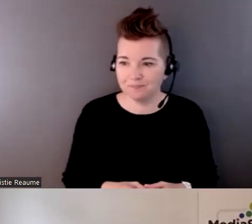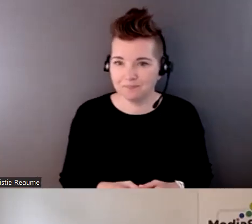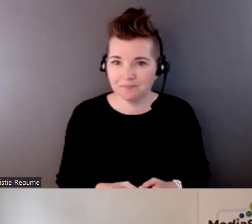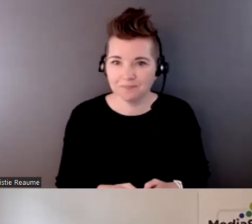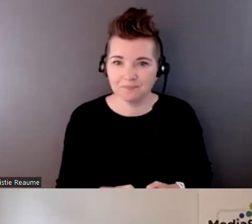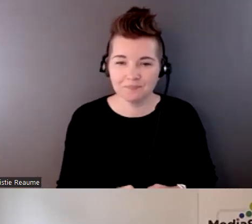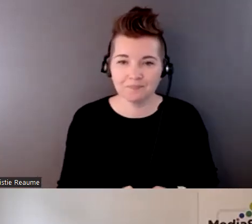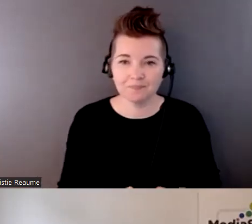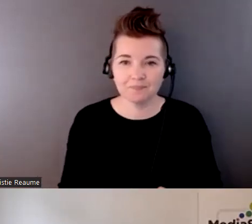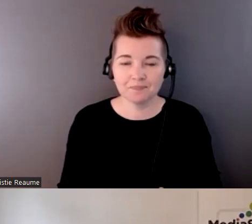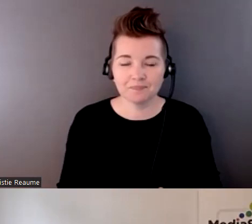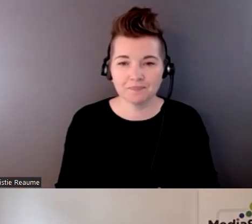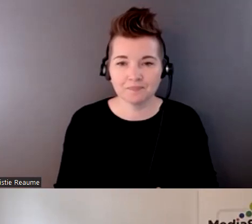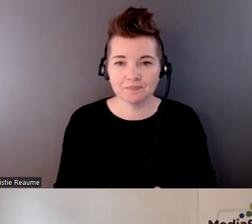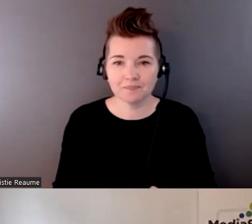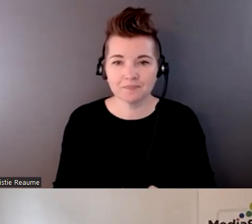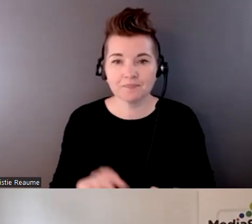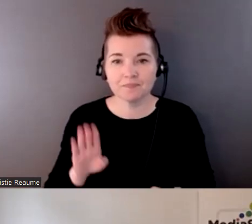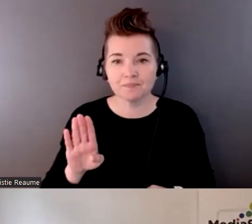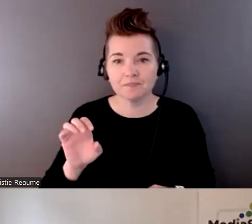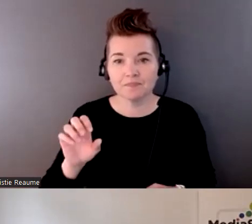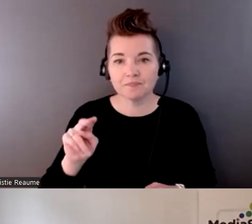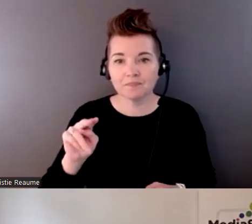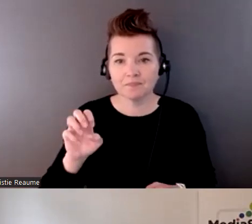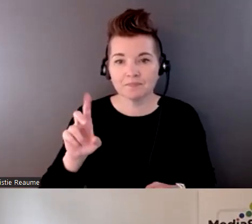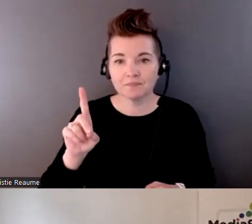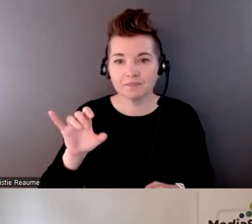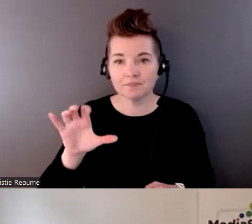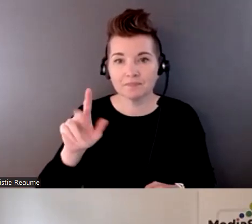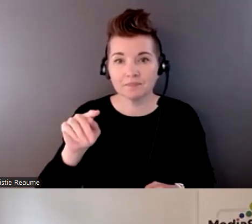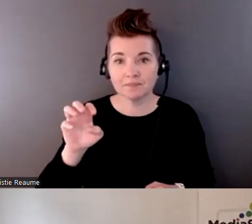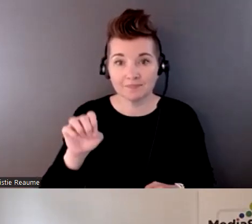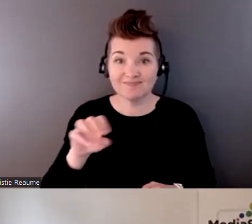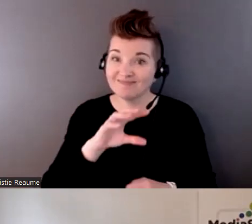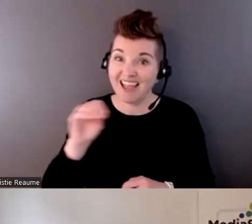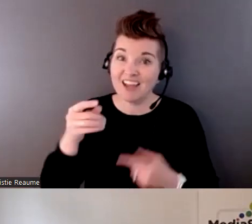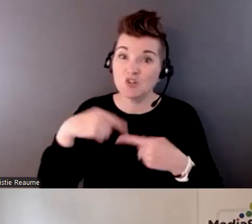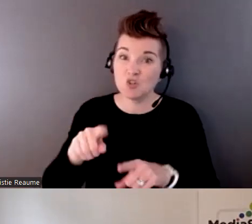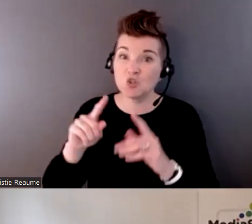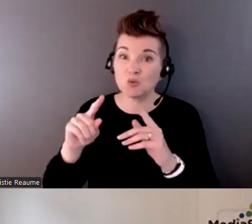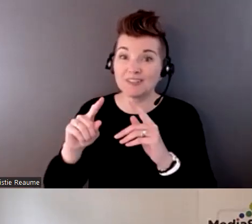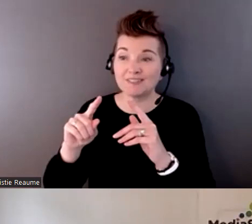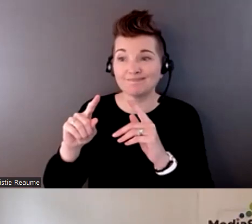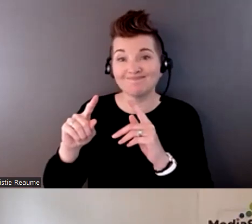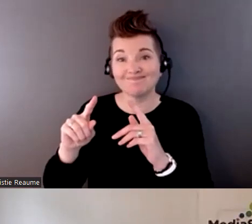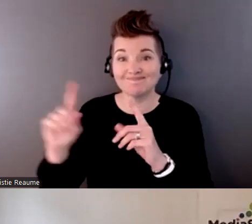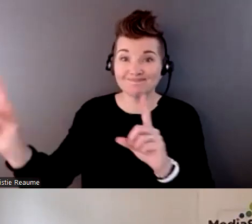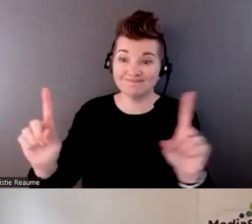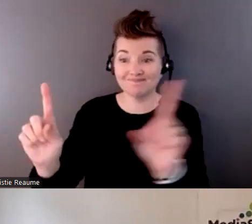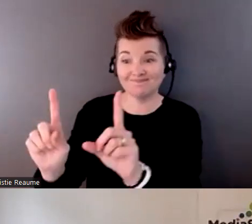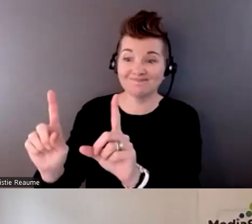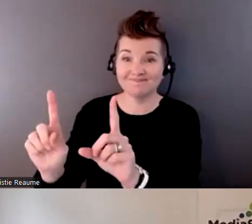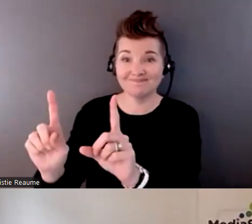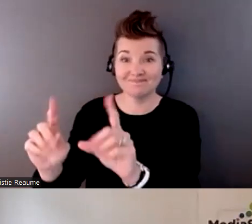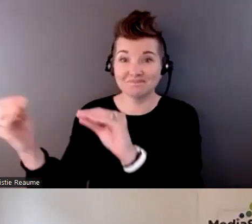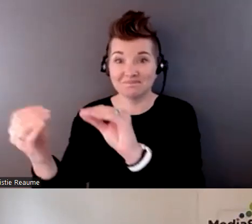also bringing this in conversation during uh peer-to-peer activities because it seems to be one of the keys that